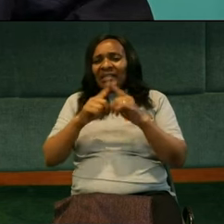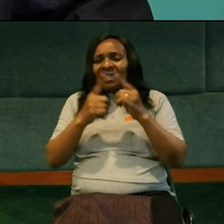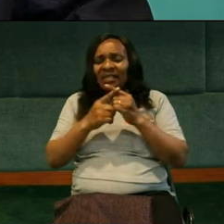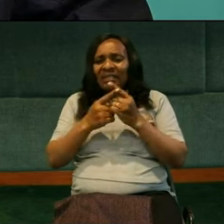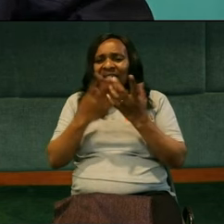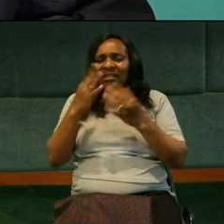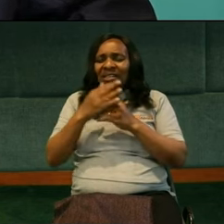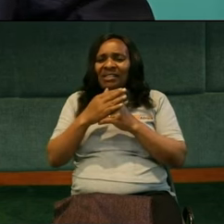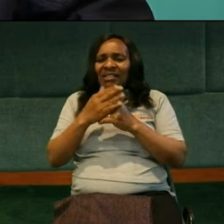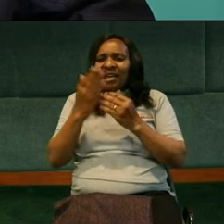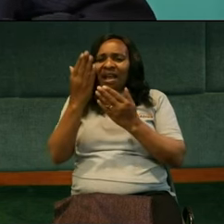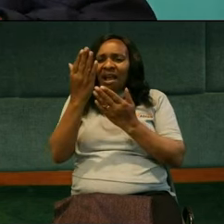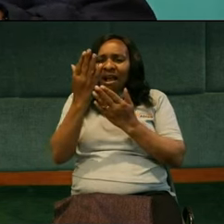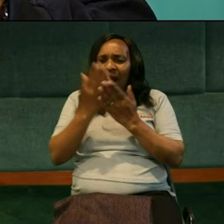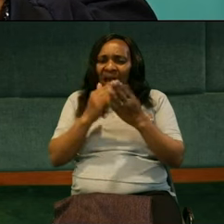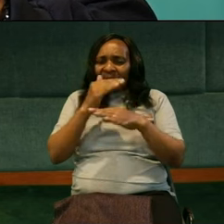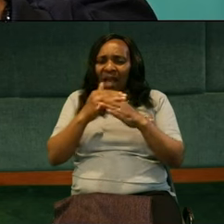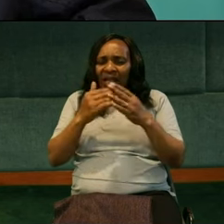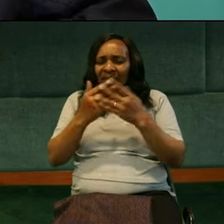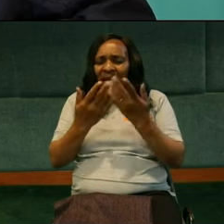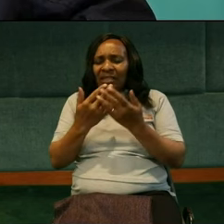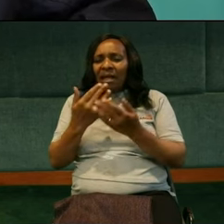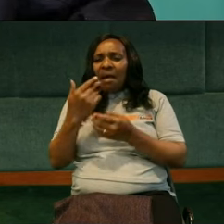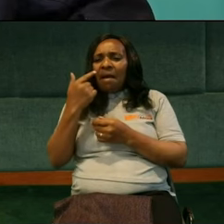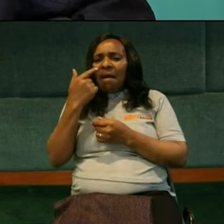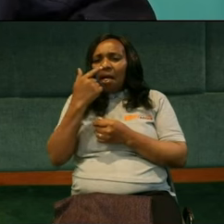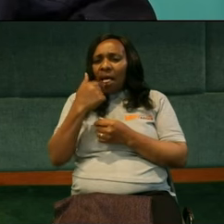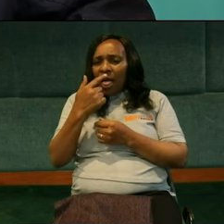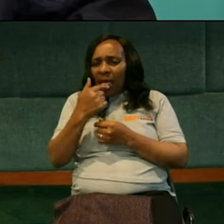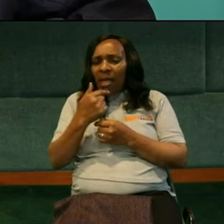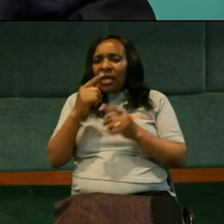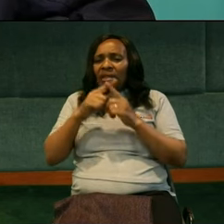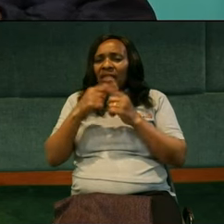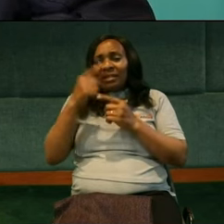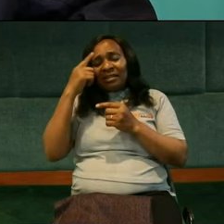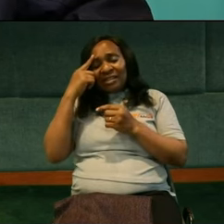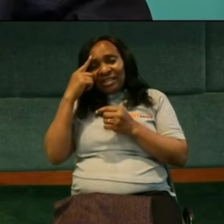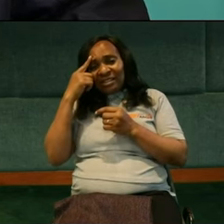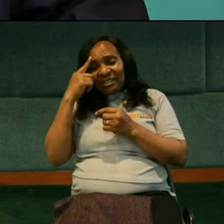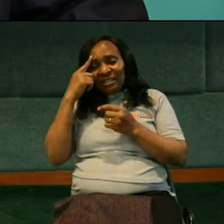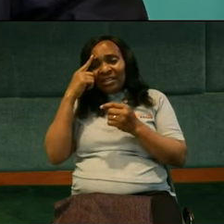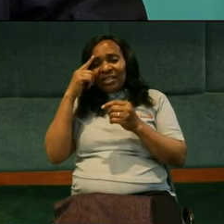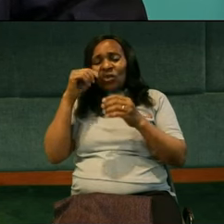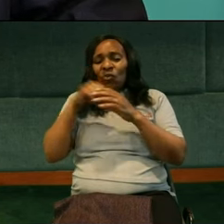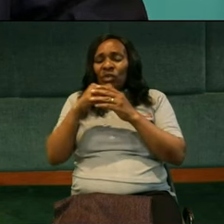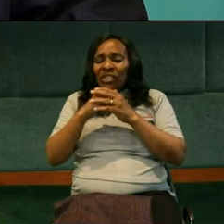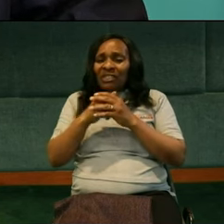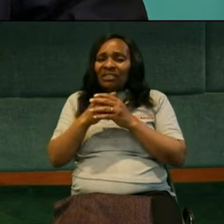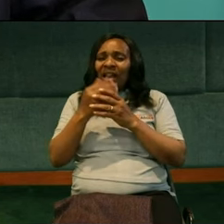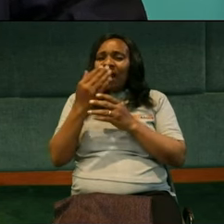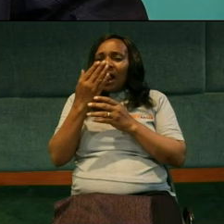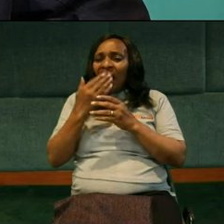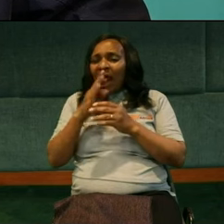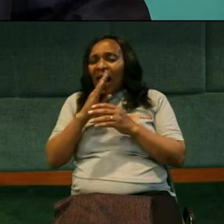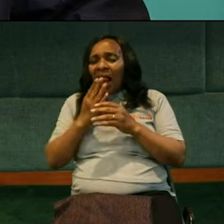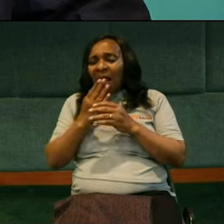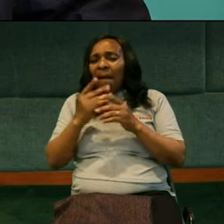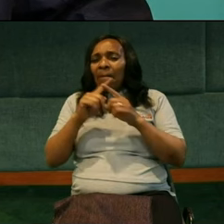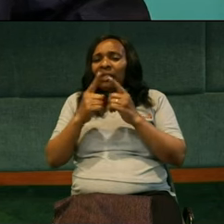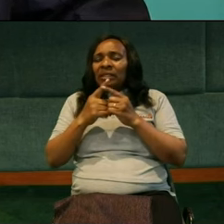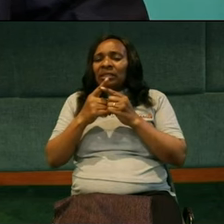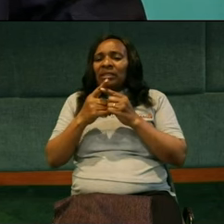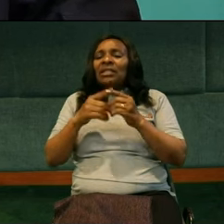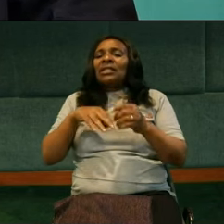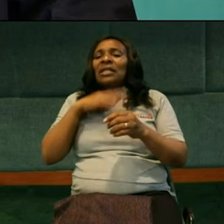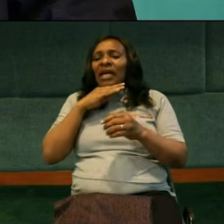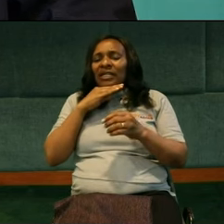tongue, but it licks the blood because it loves it and it thinks it's still licking the blood that was on the knife. But it eventually